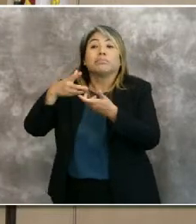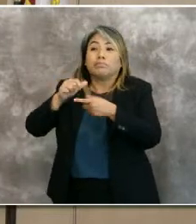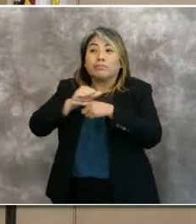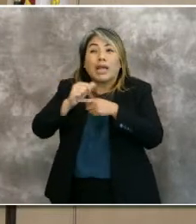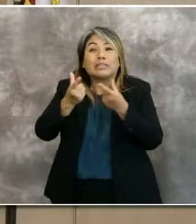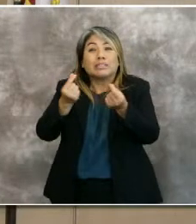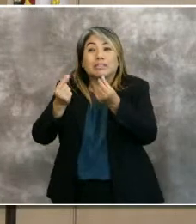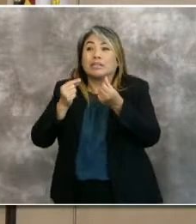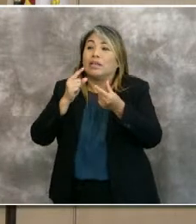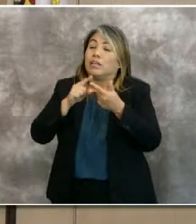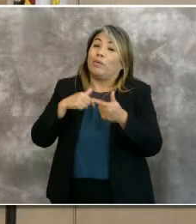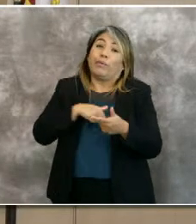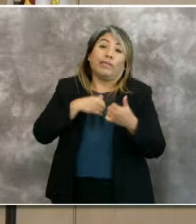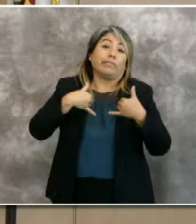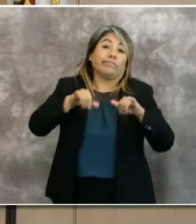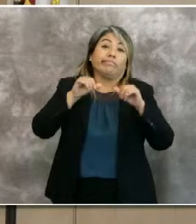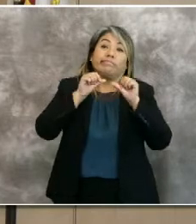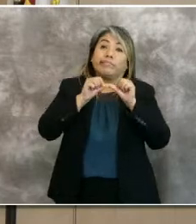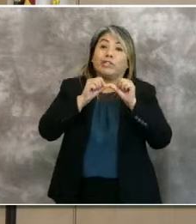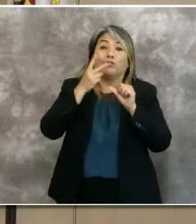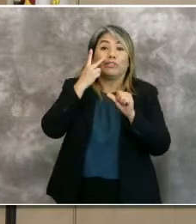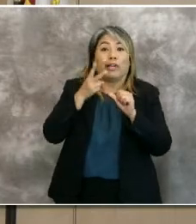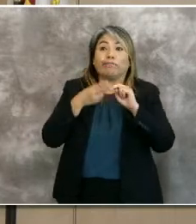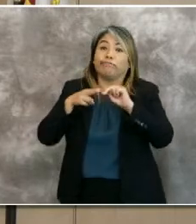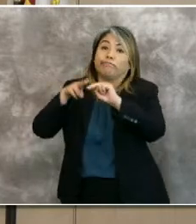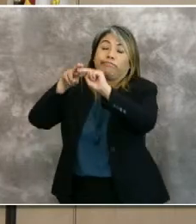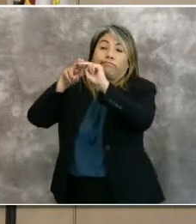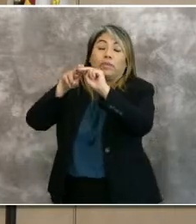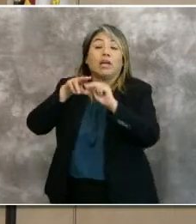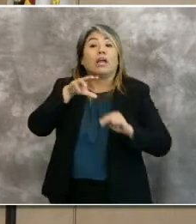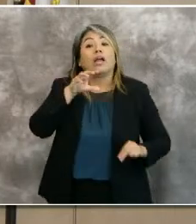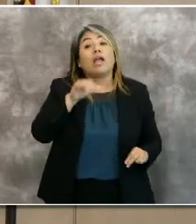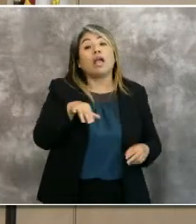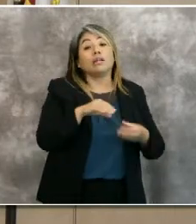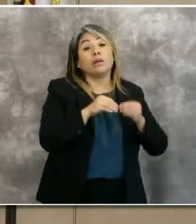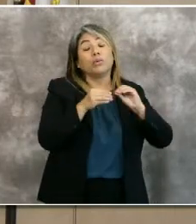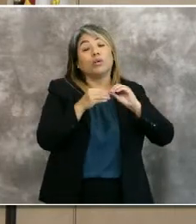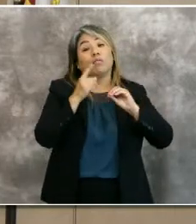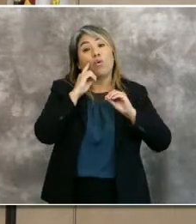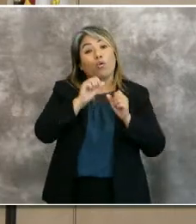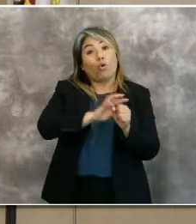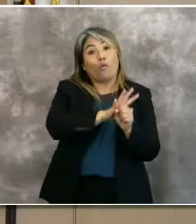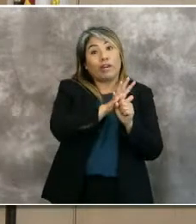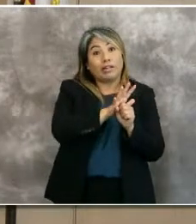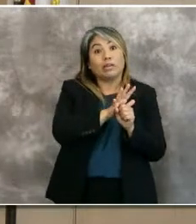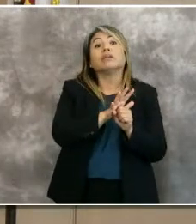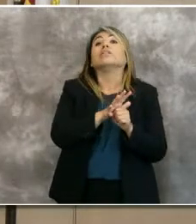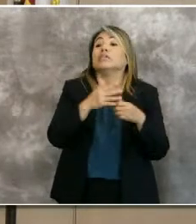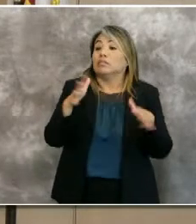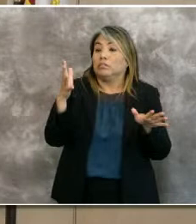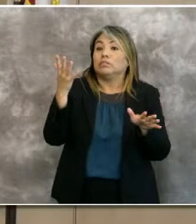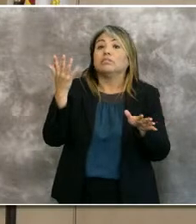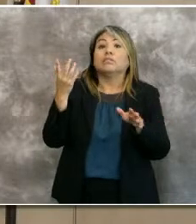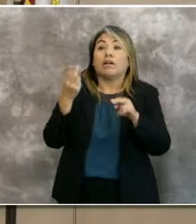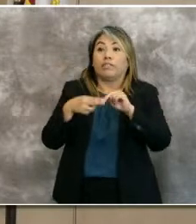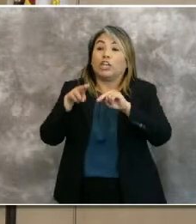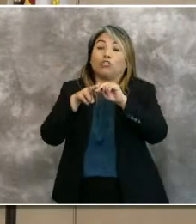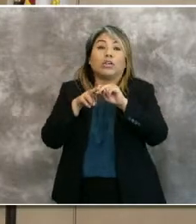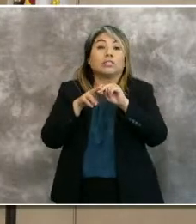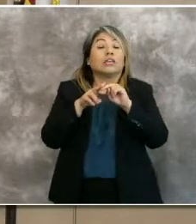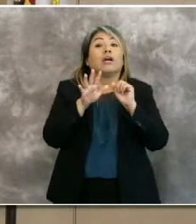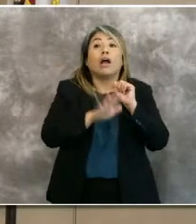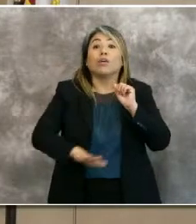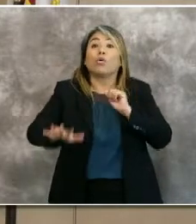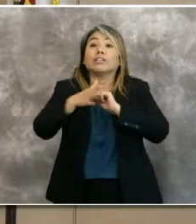we will continue to see our numbers increase. And the numbers for COVID-19 have increased across the